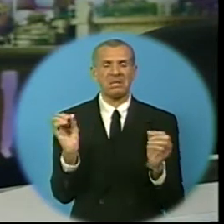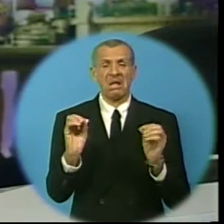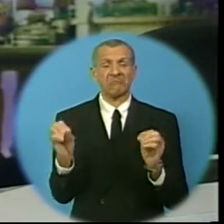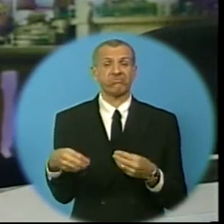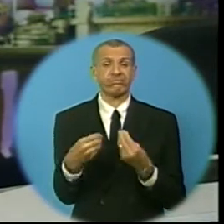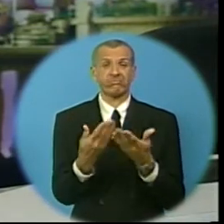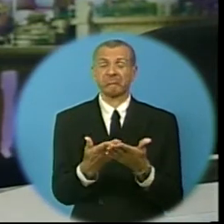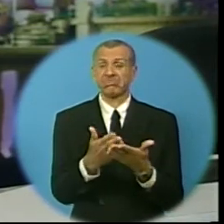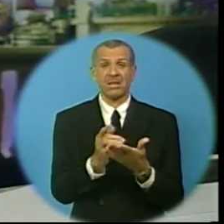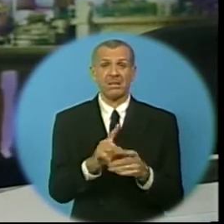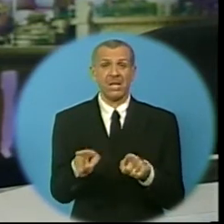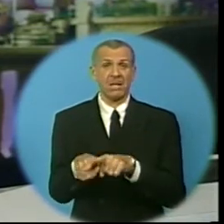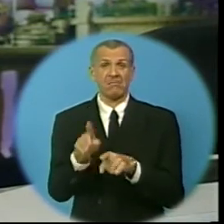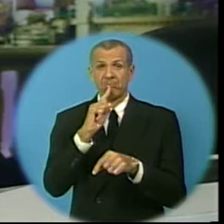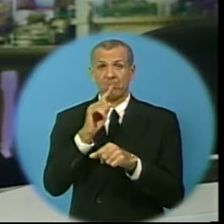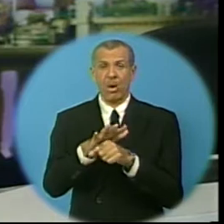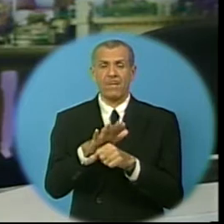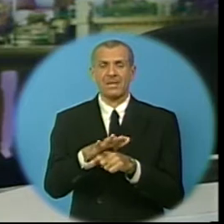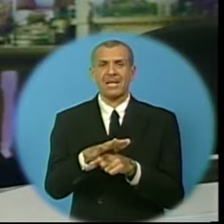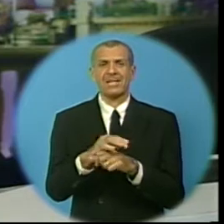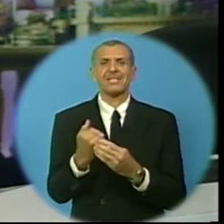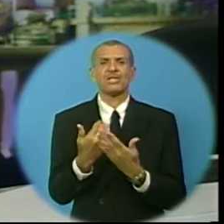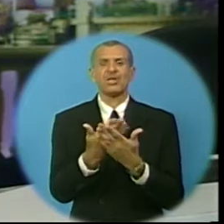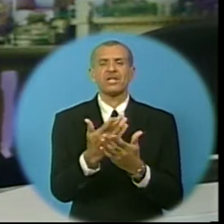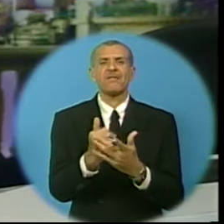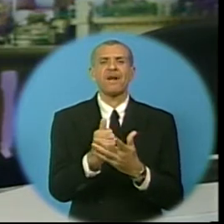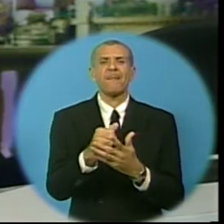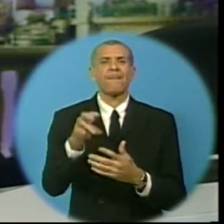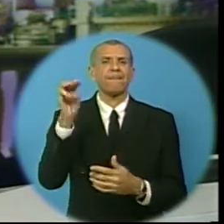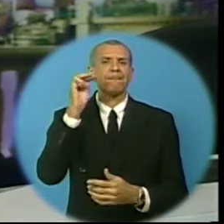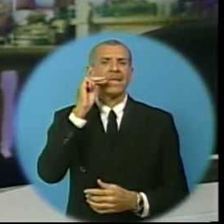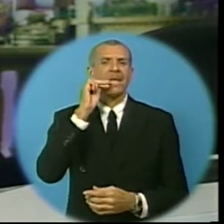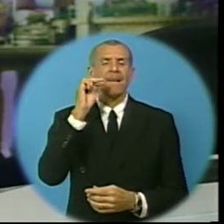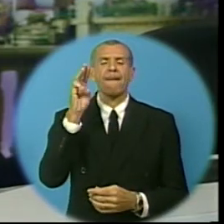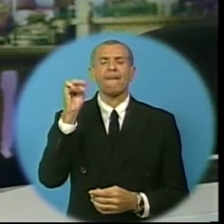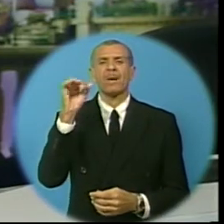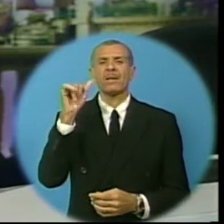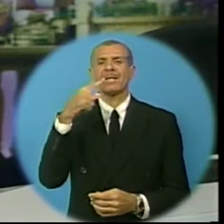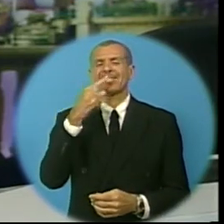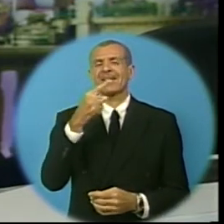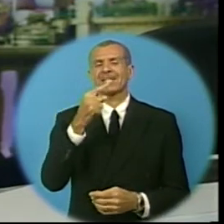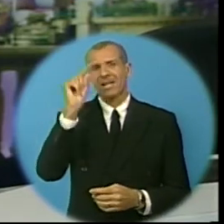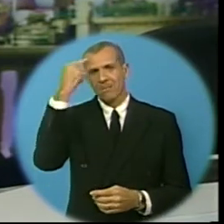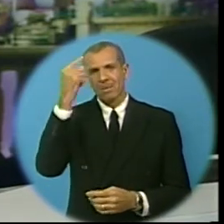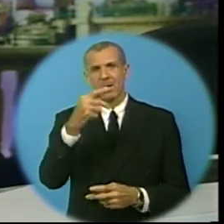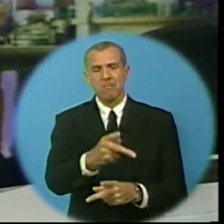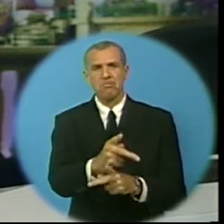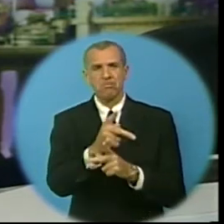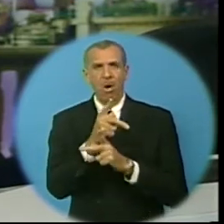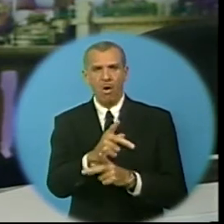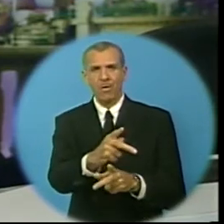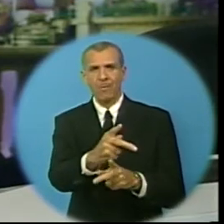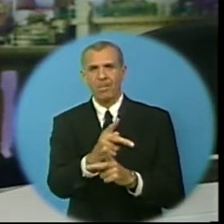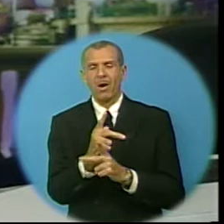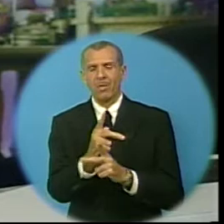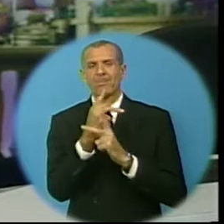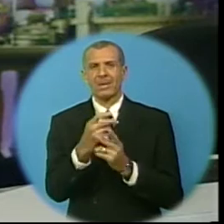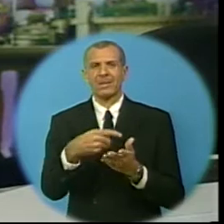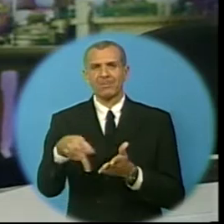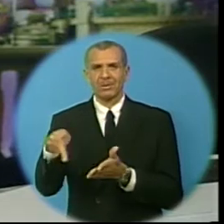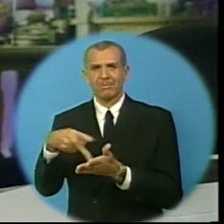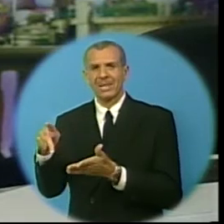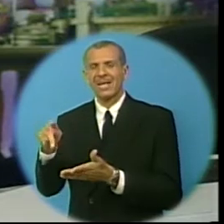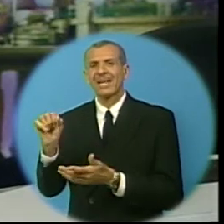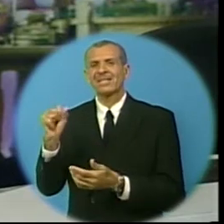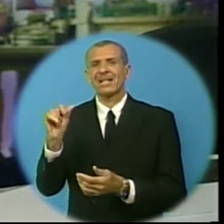That suggestion from opposition leader Mia Motley, who has accused government of borrowing for current expenditure and to pay